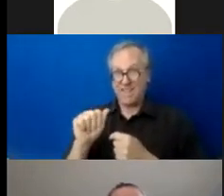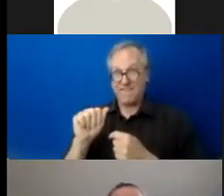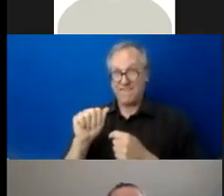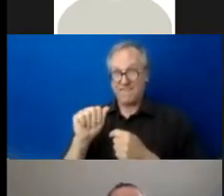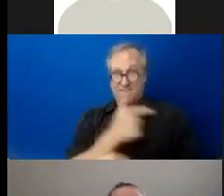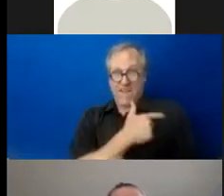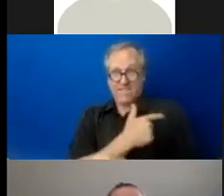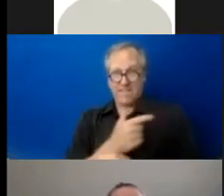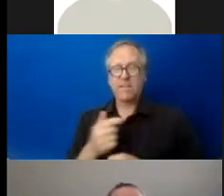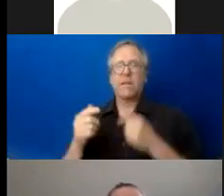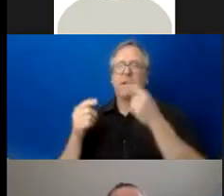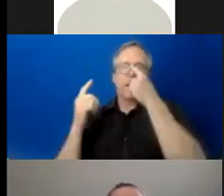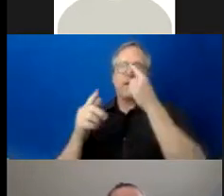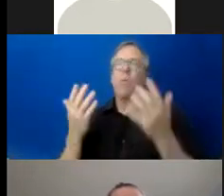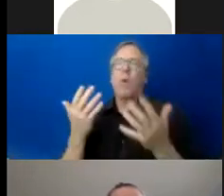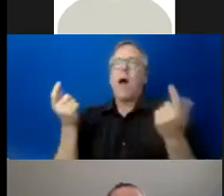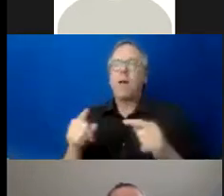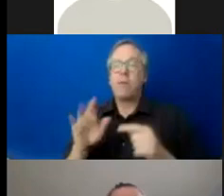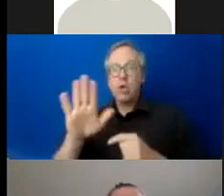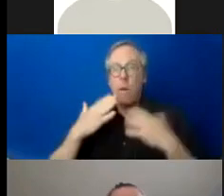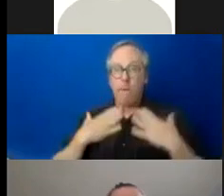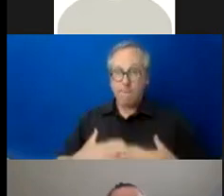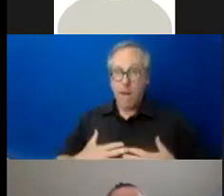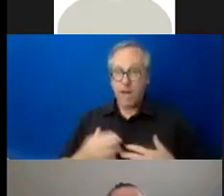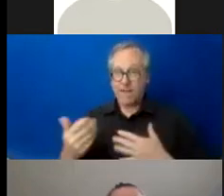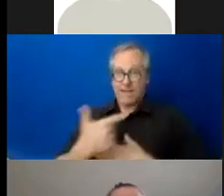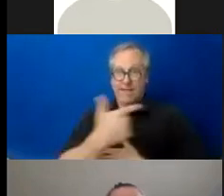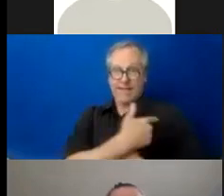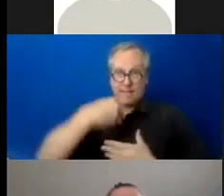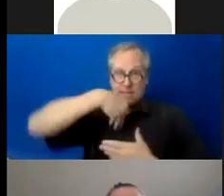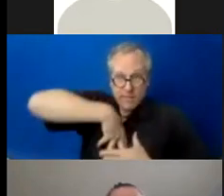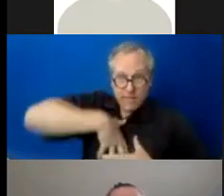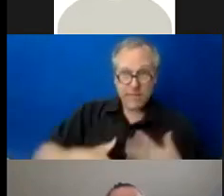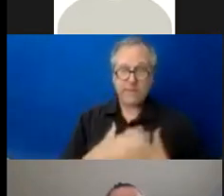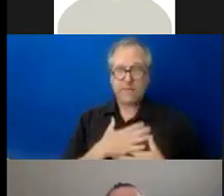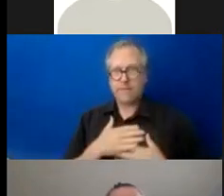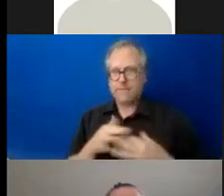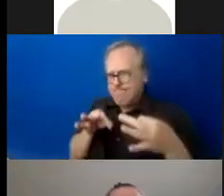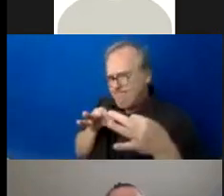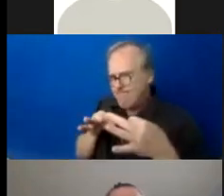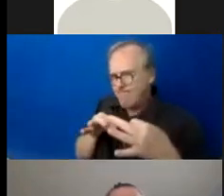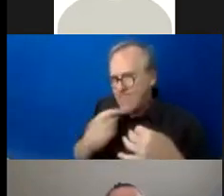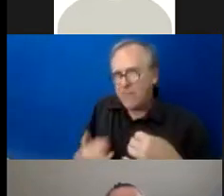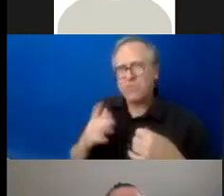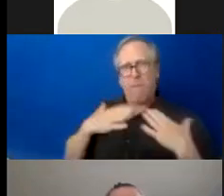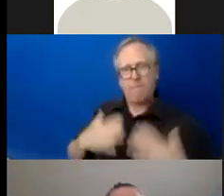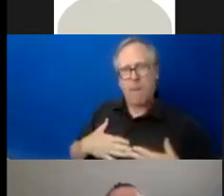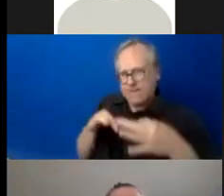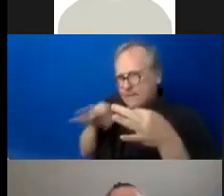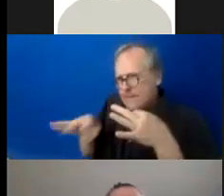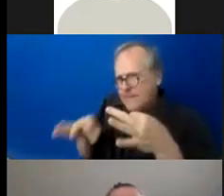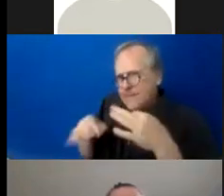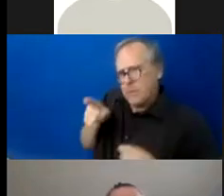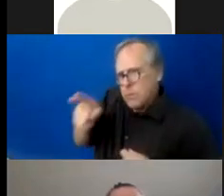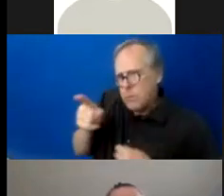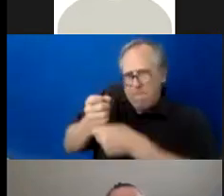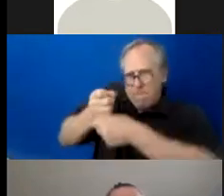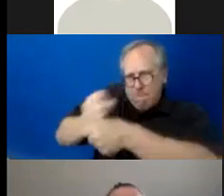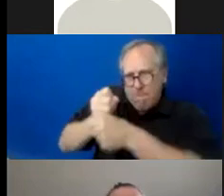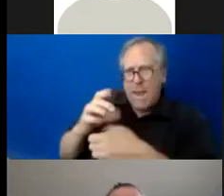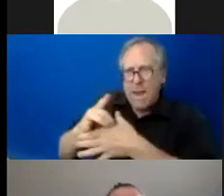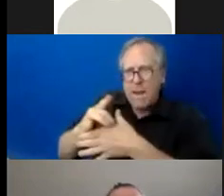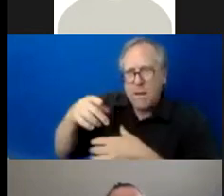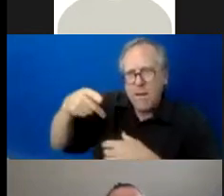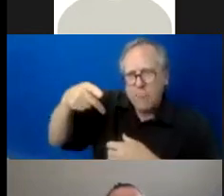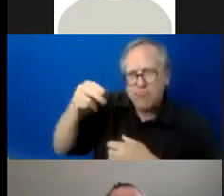really gives your body instructions for how to make a protein that looks like what's